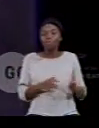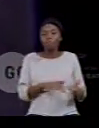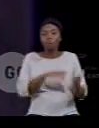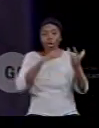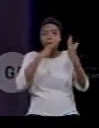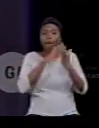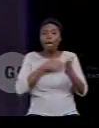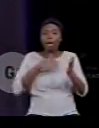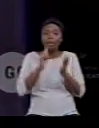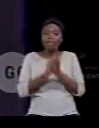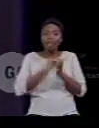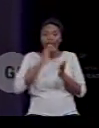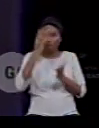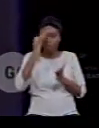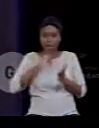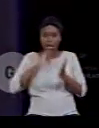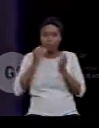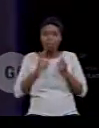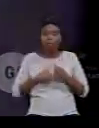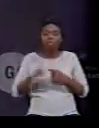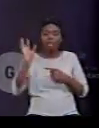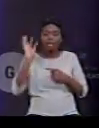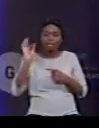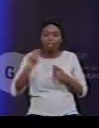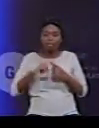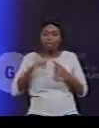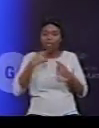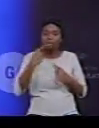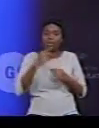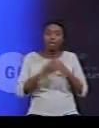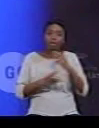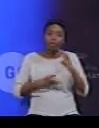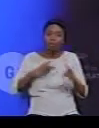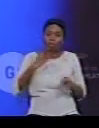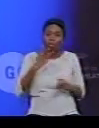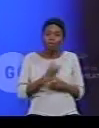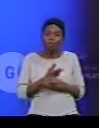I want to testify, to tell the world.